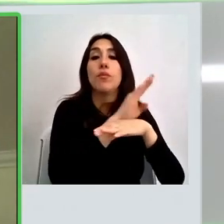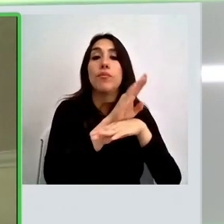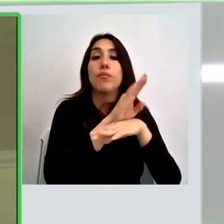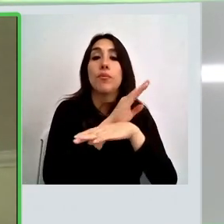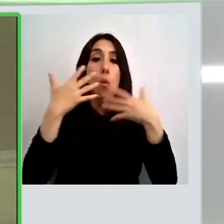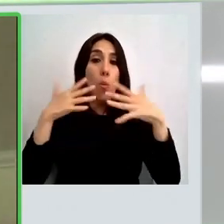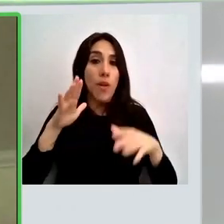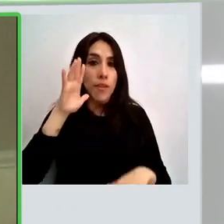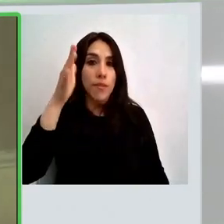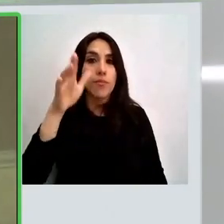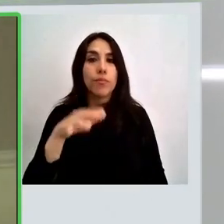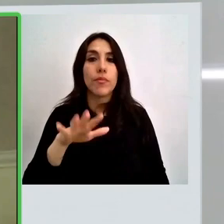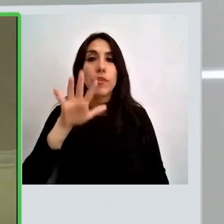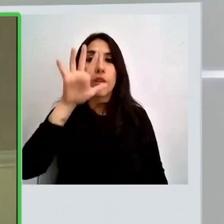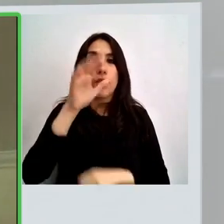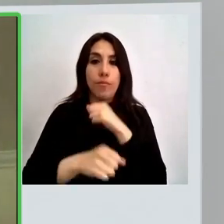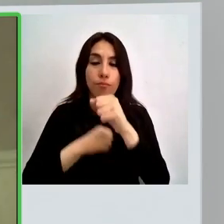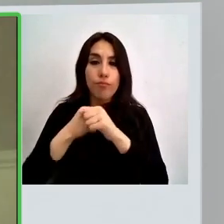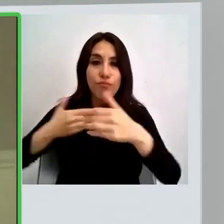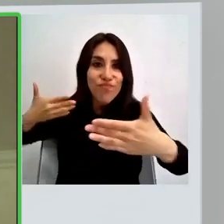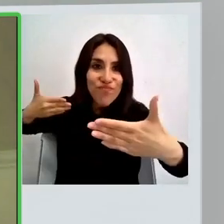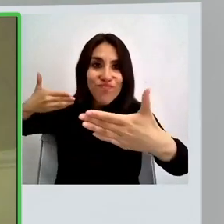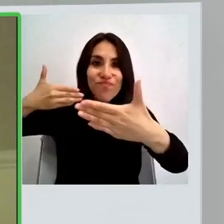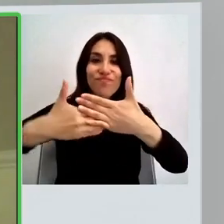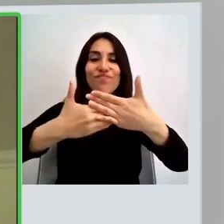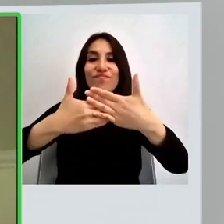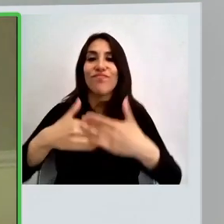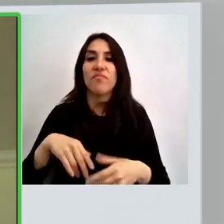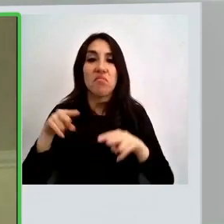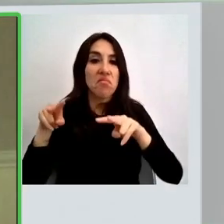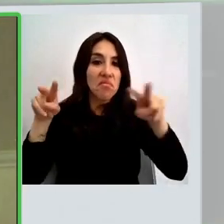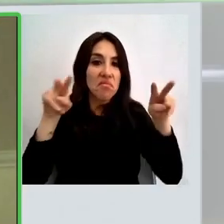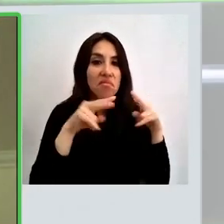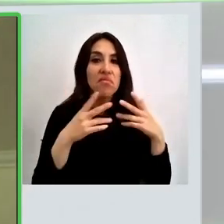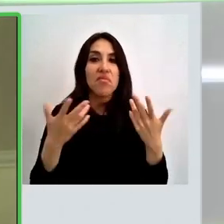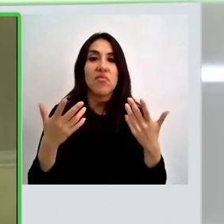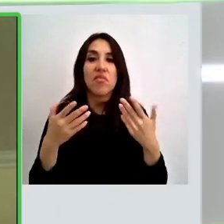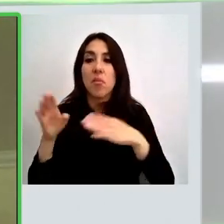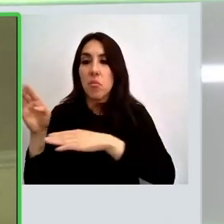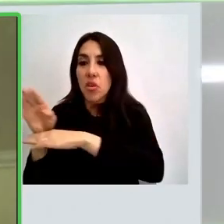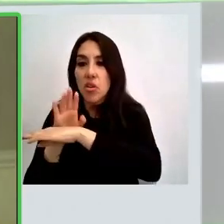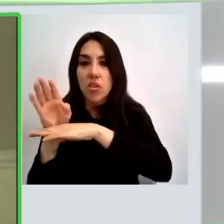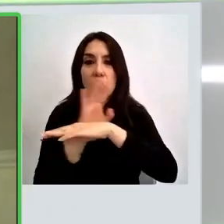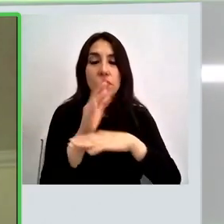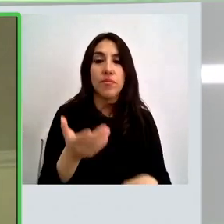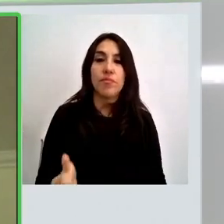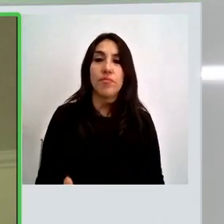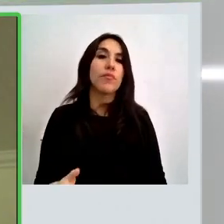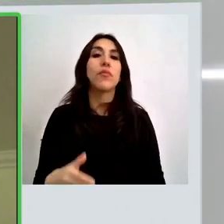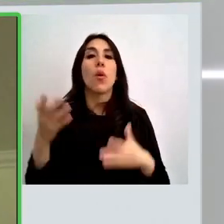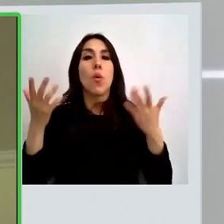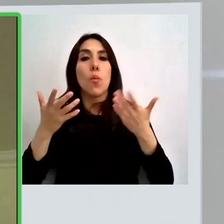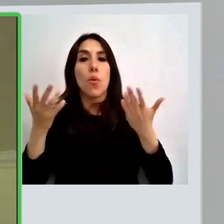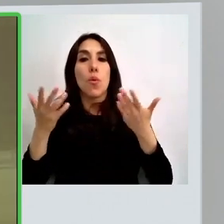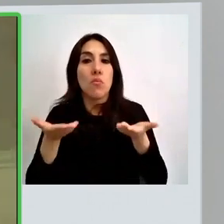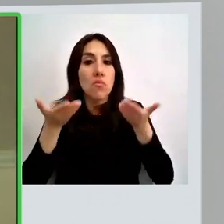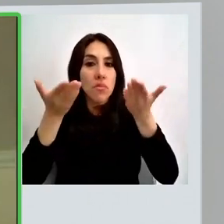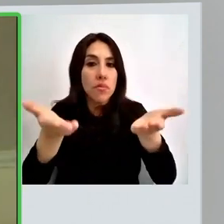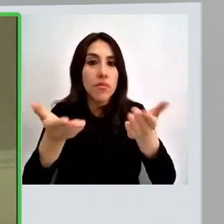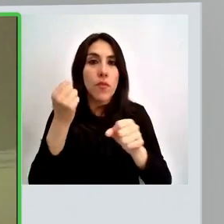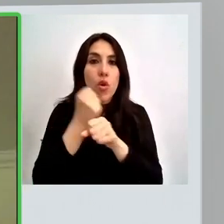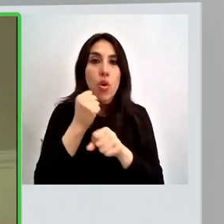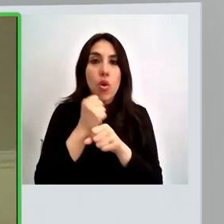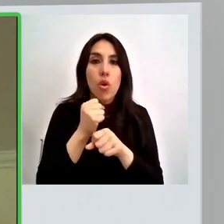actively pursued and employed persons with disabilities. And their bottom line was better. They made more